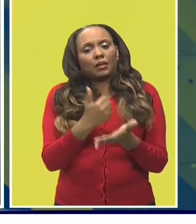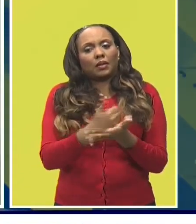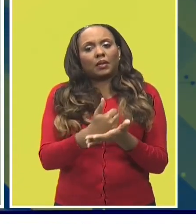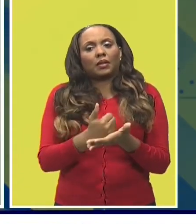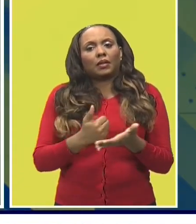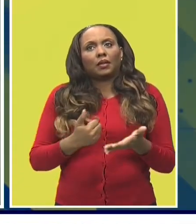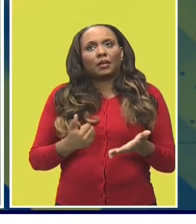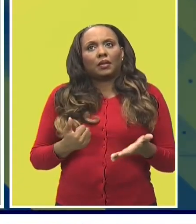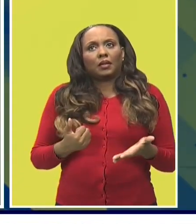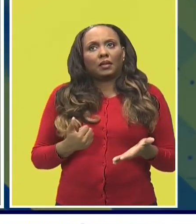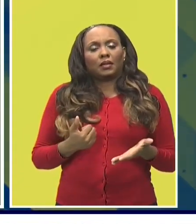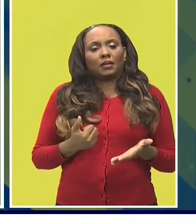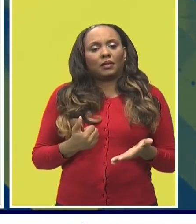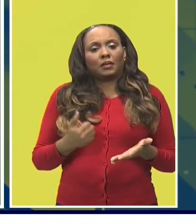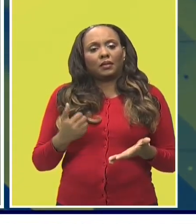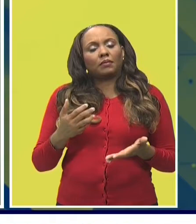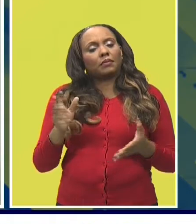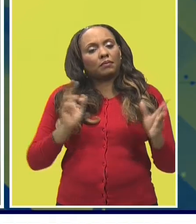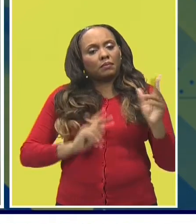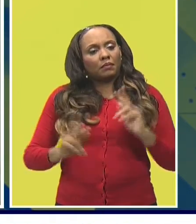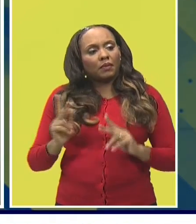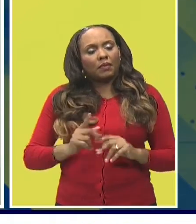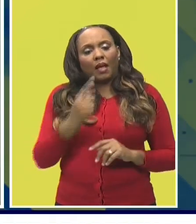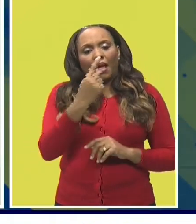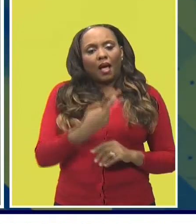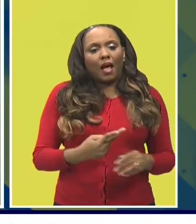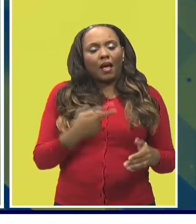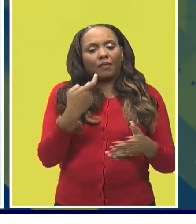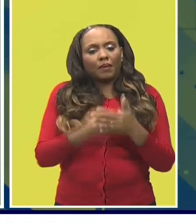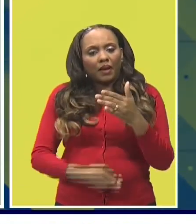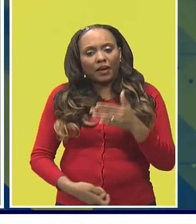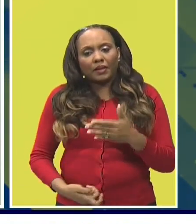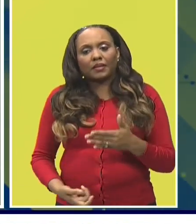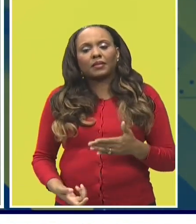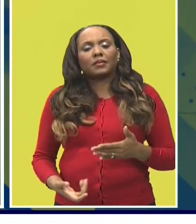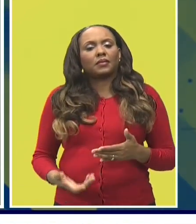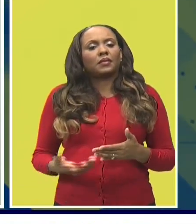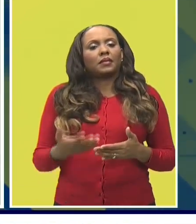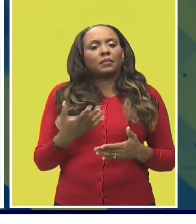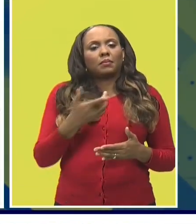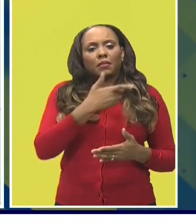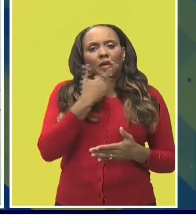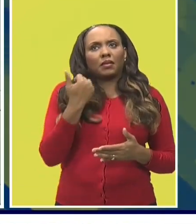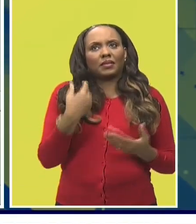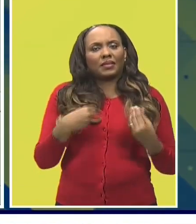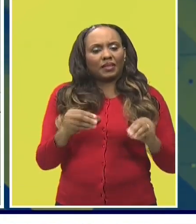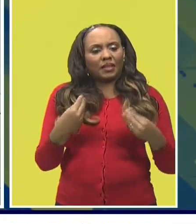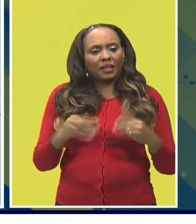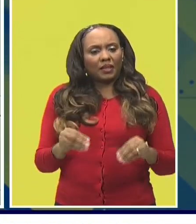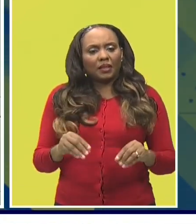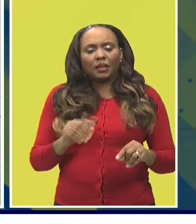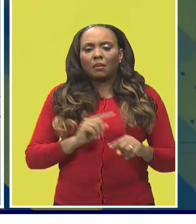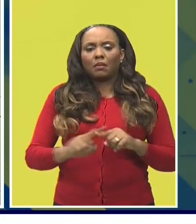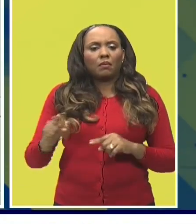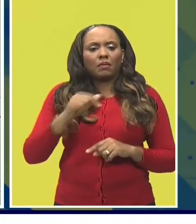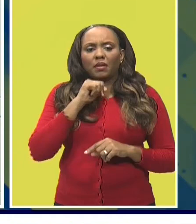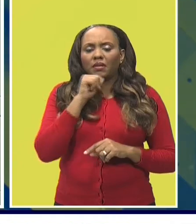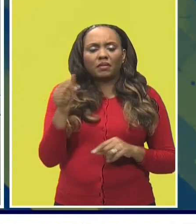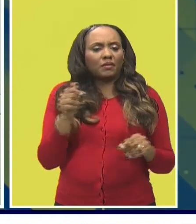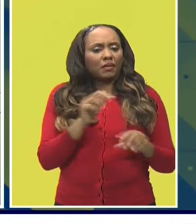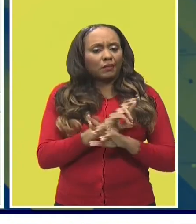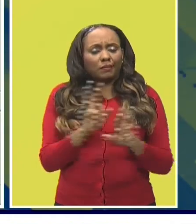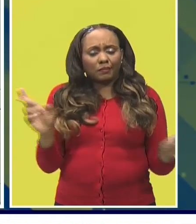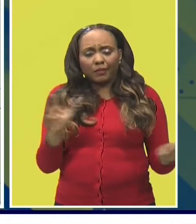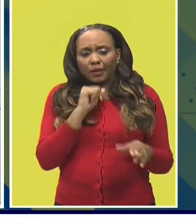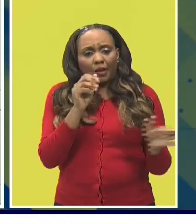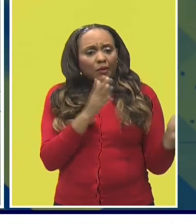price and at reduced price in the kick-out sale we had at Liquidation Center. We have not prepared ourselves.